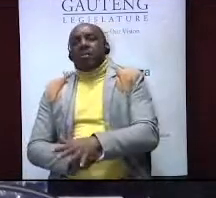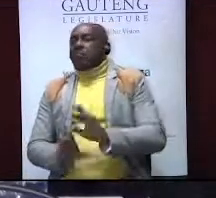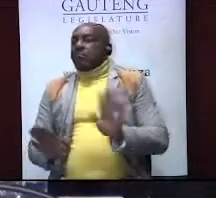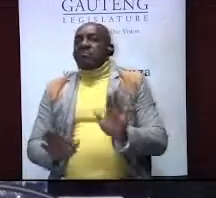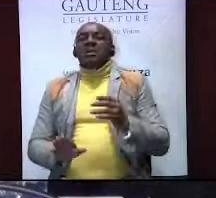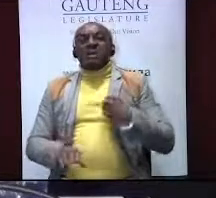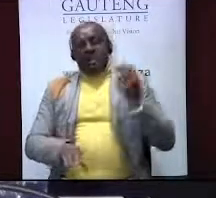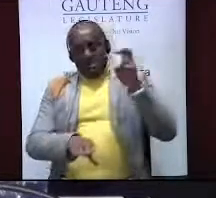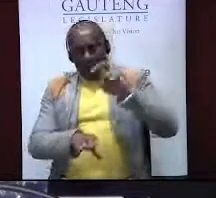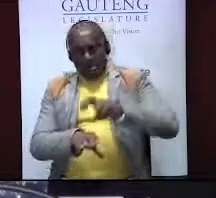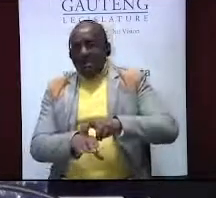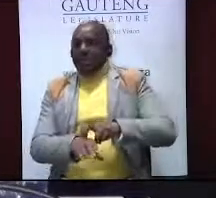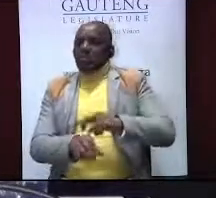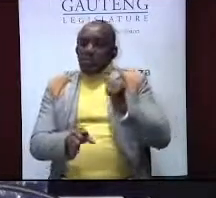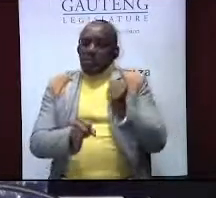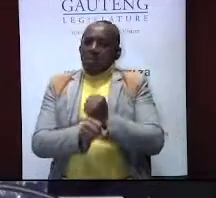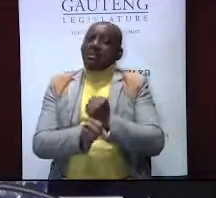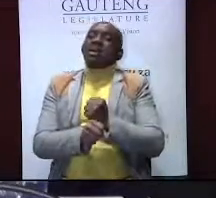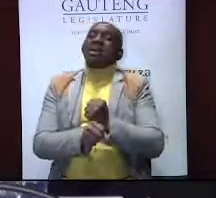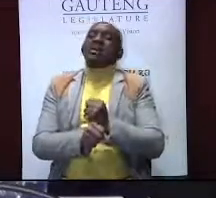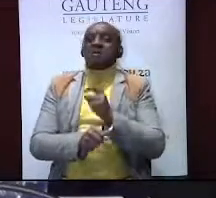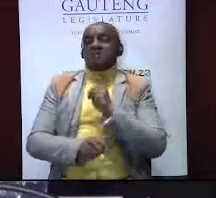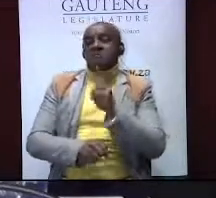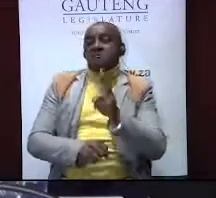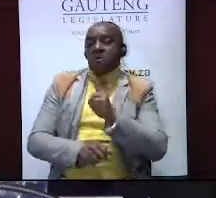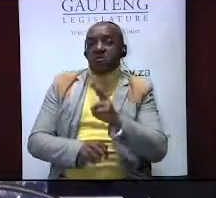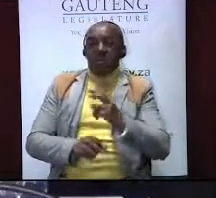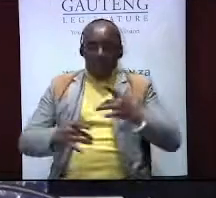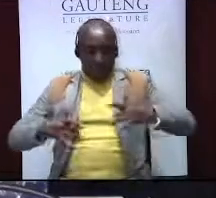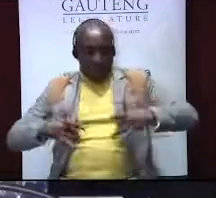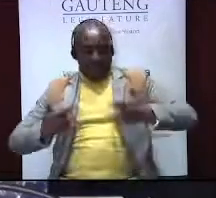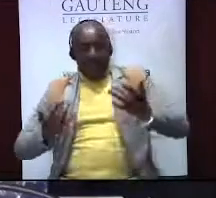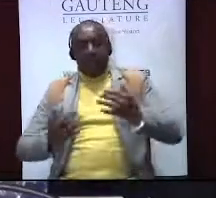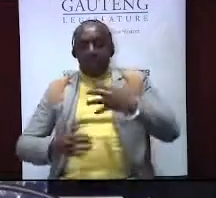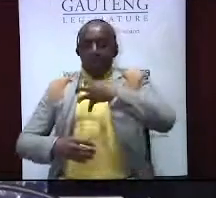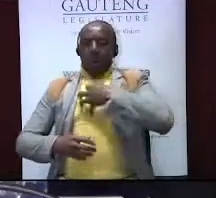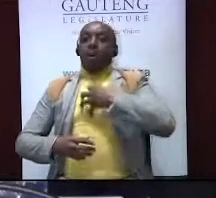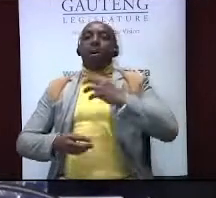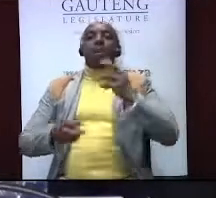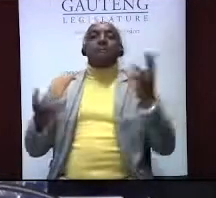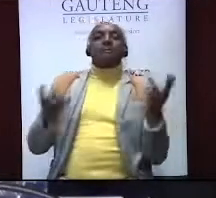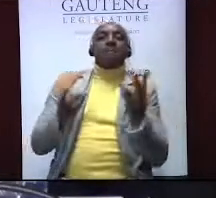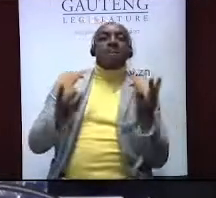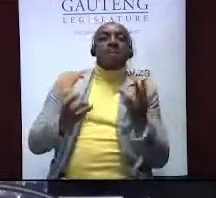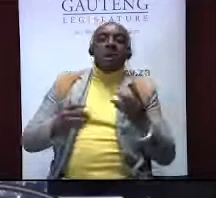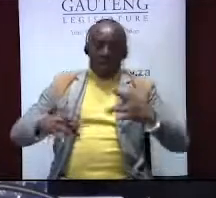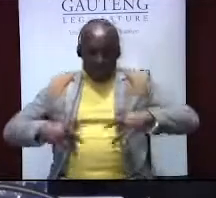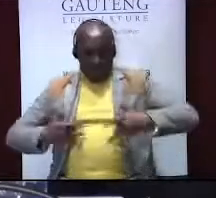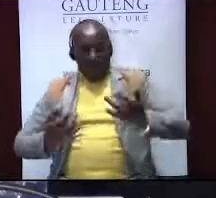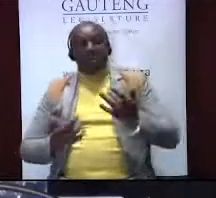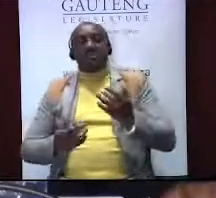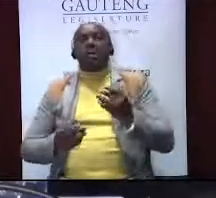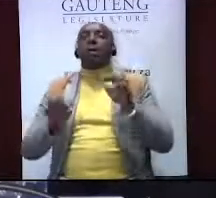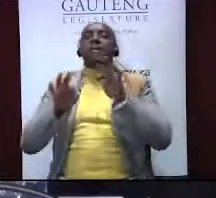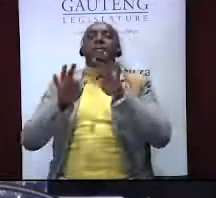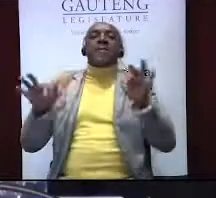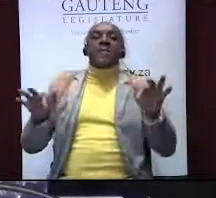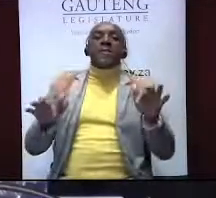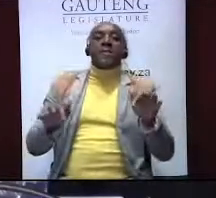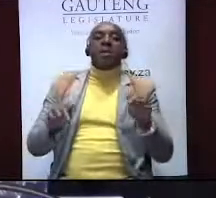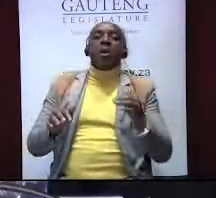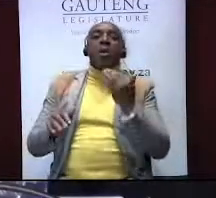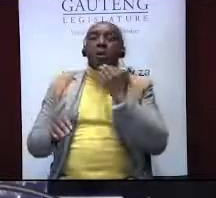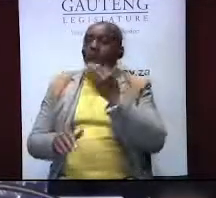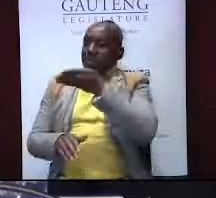We need to make an impact in the lives of our people, in the lives of our people, our